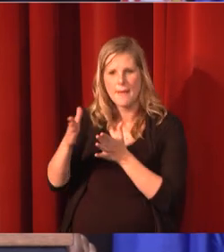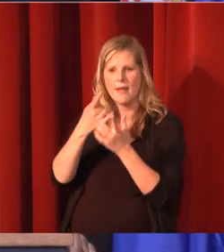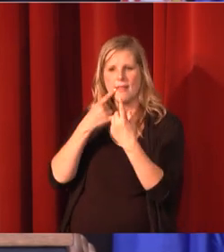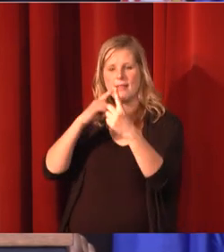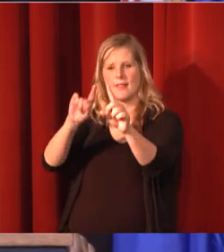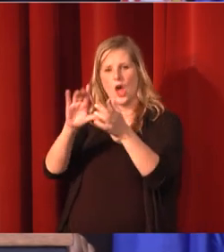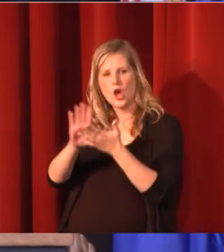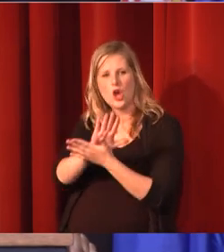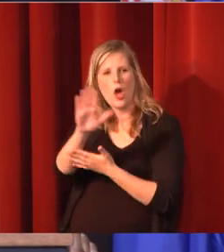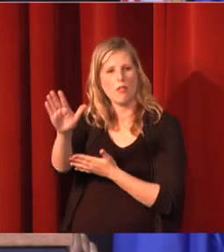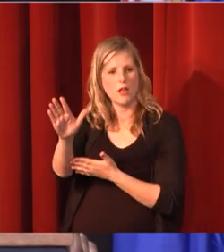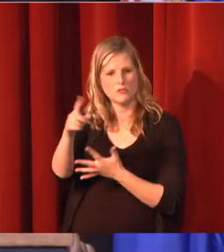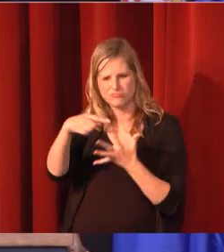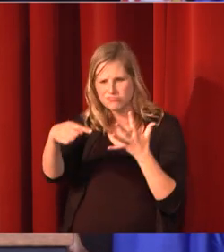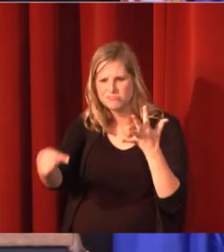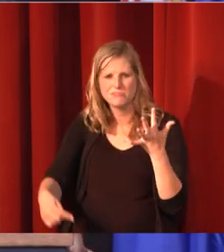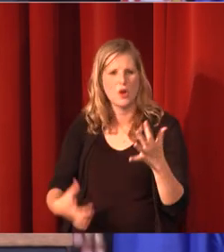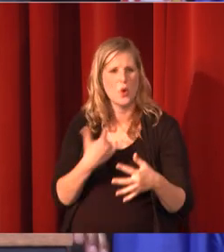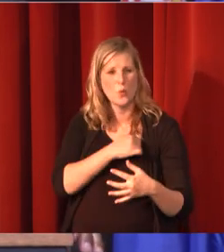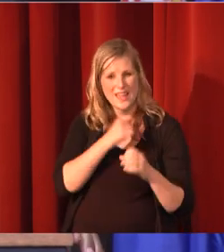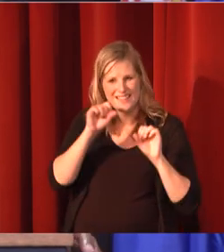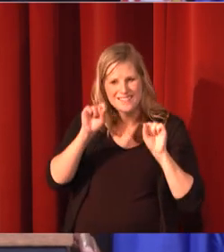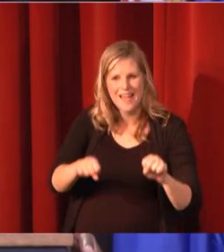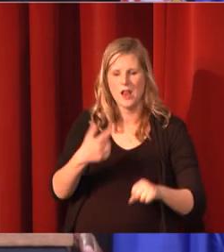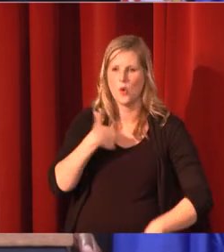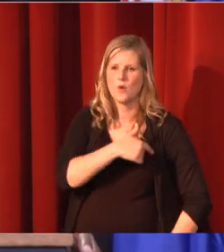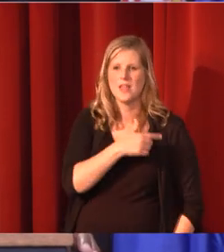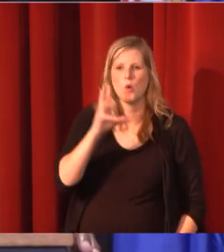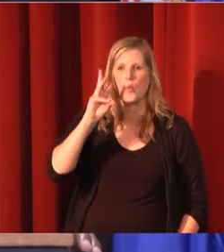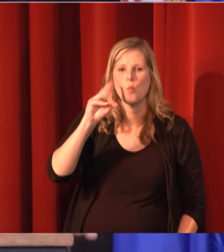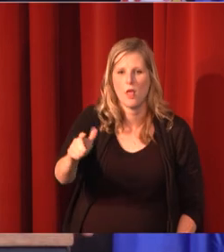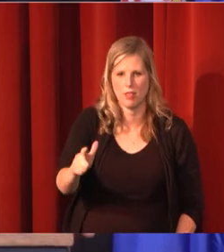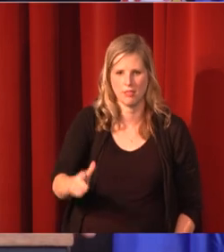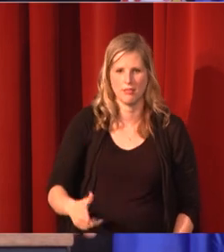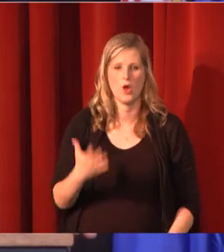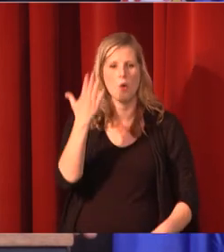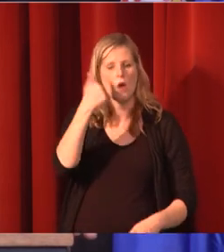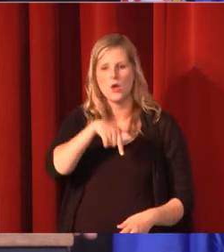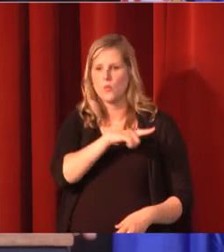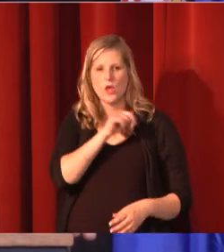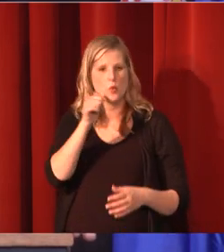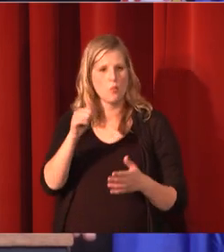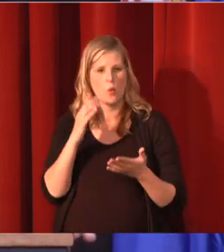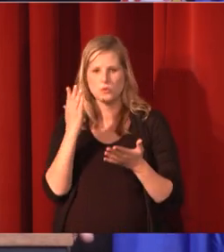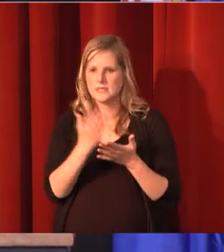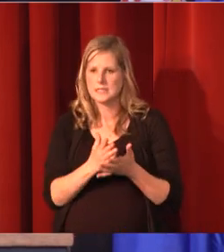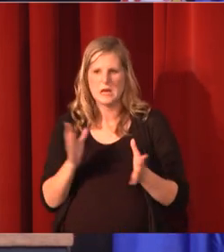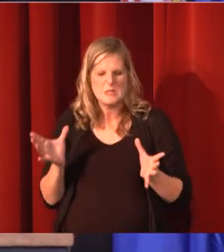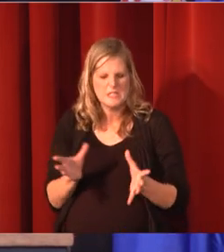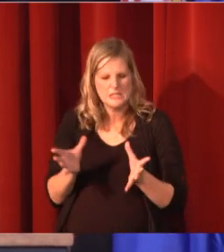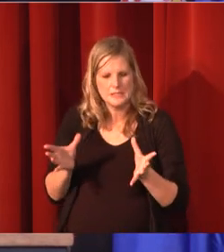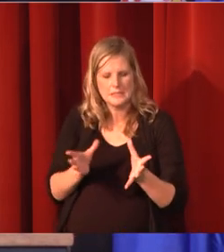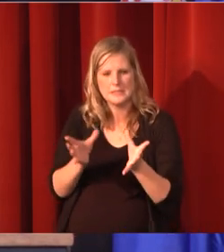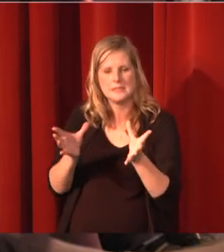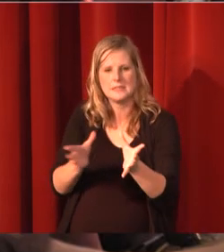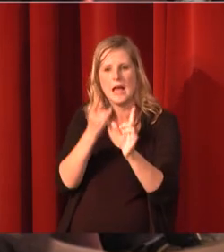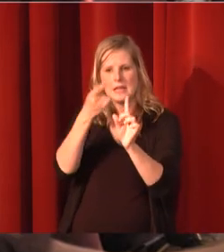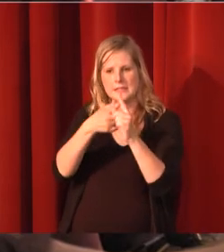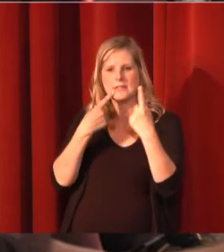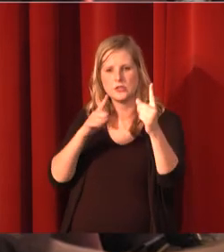a bright future we can and we will because we won't stop pushing until we do